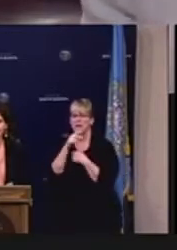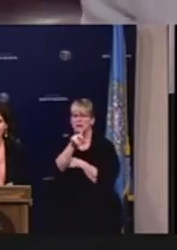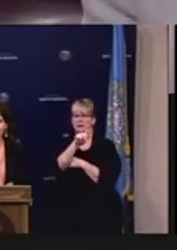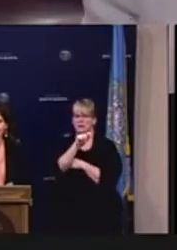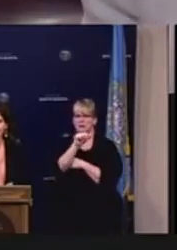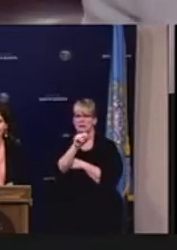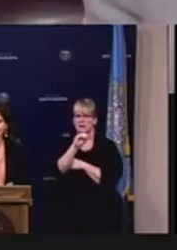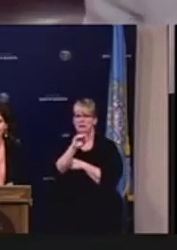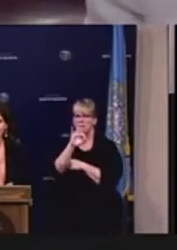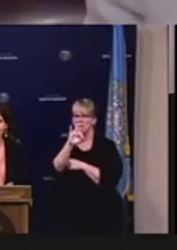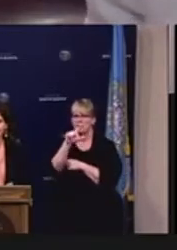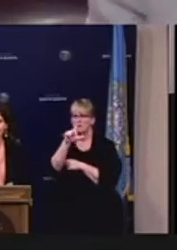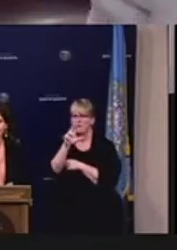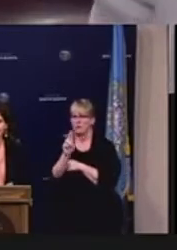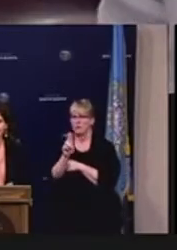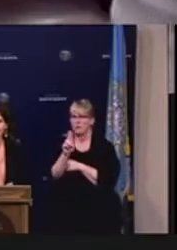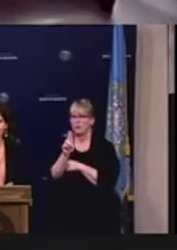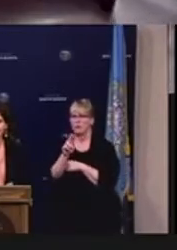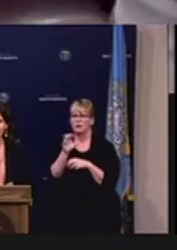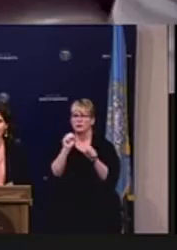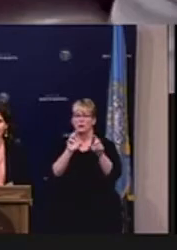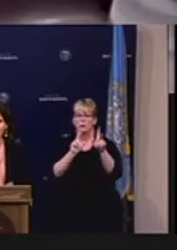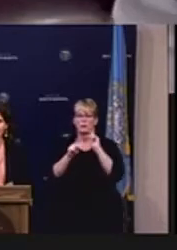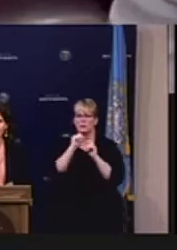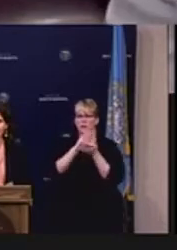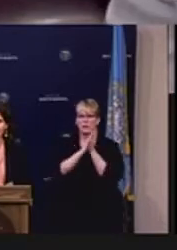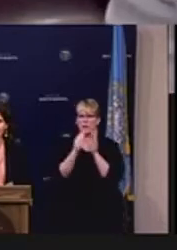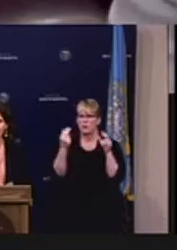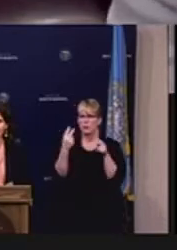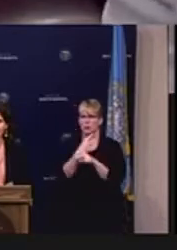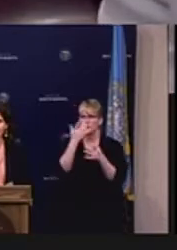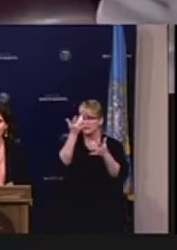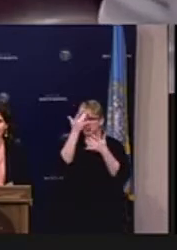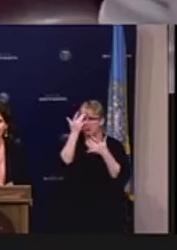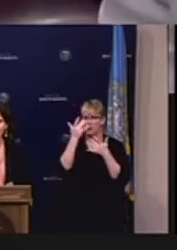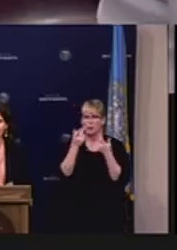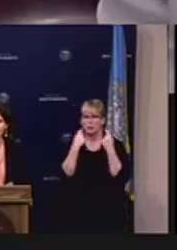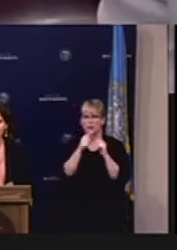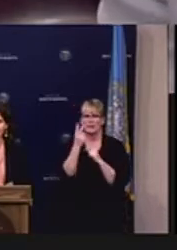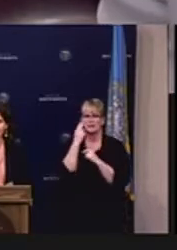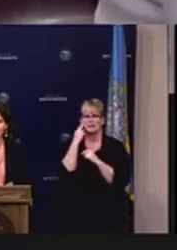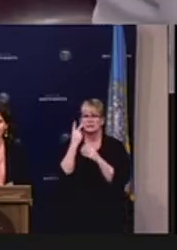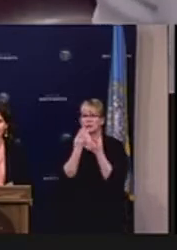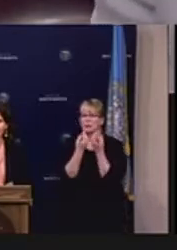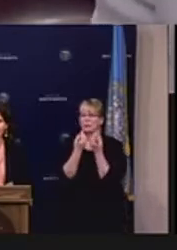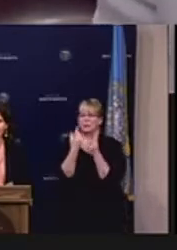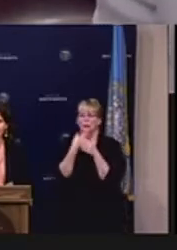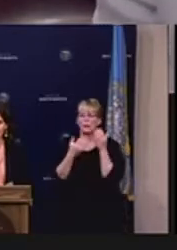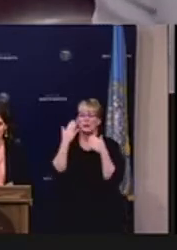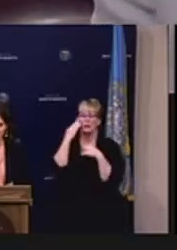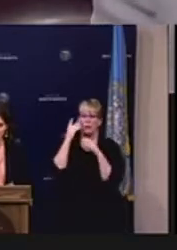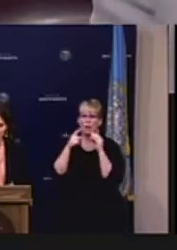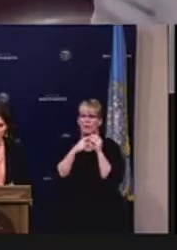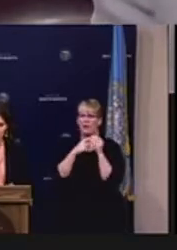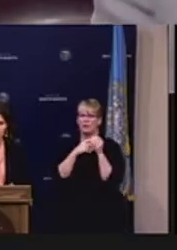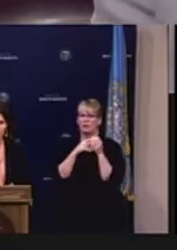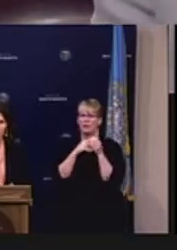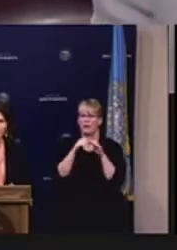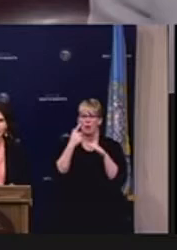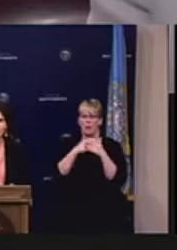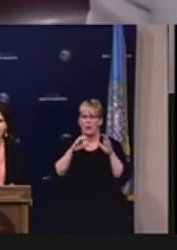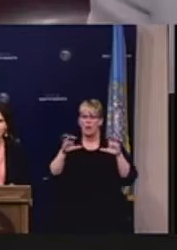getting very sick from influenza. We're trying to see, based on what we know around the mechanism of action